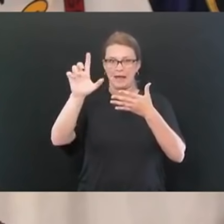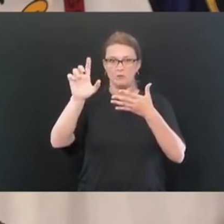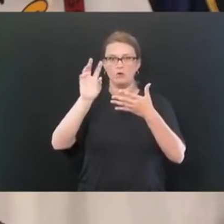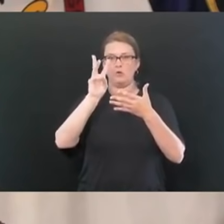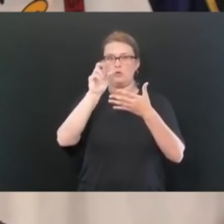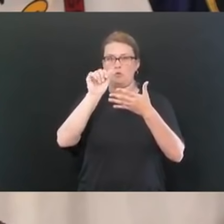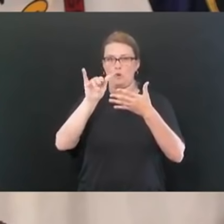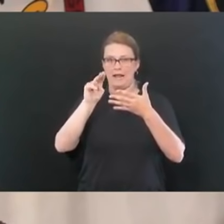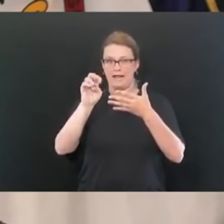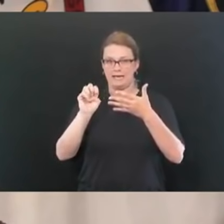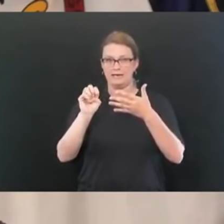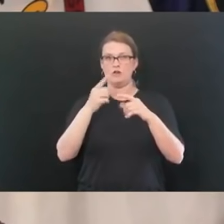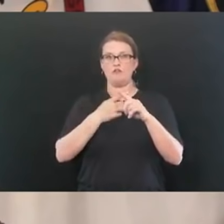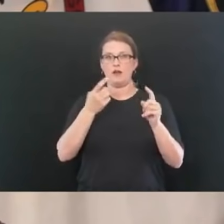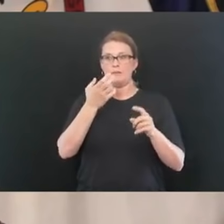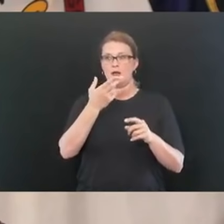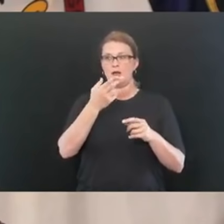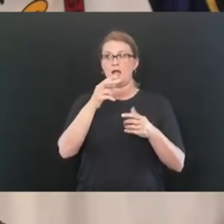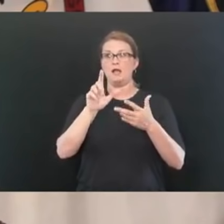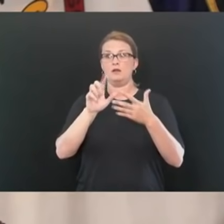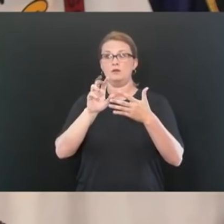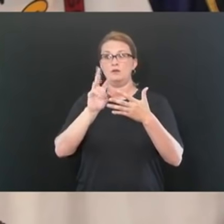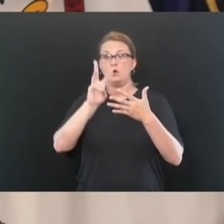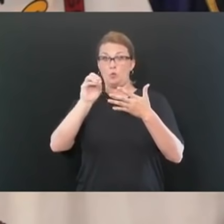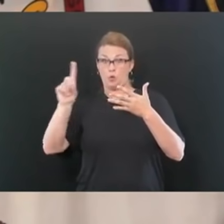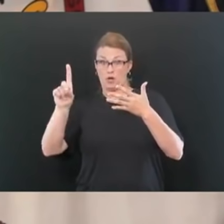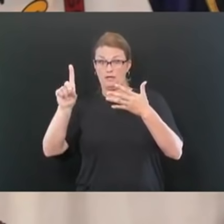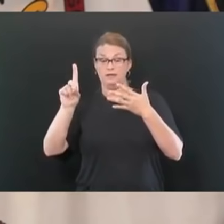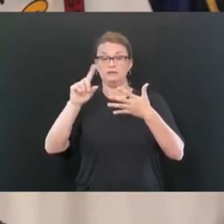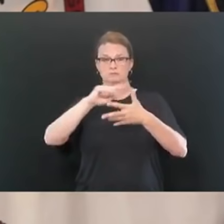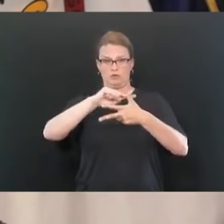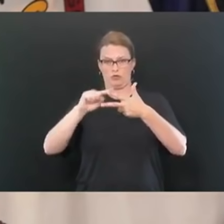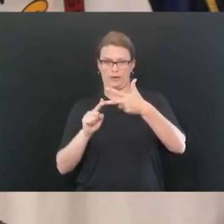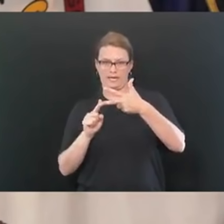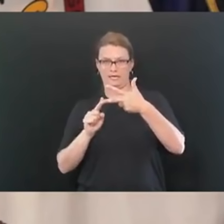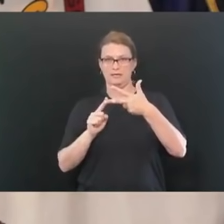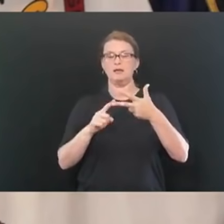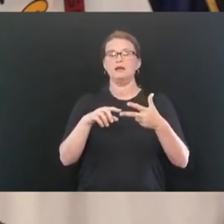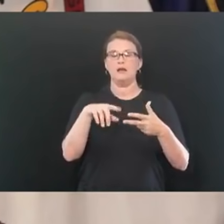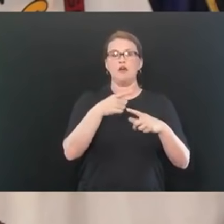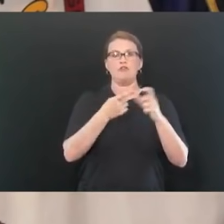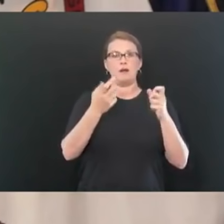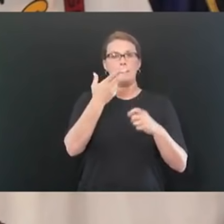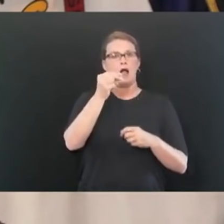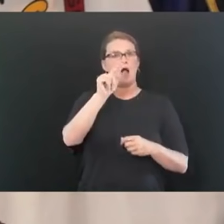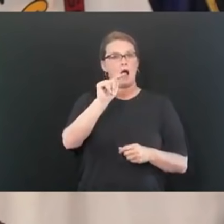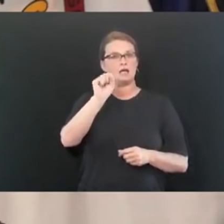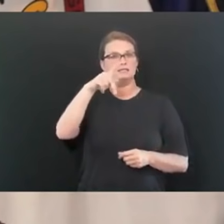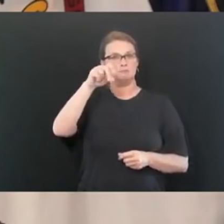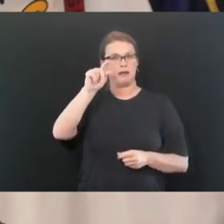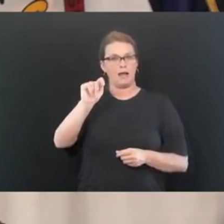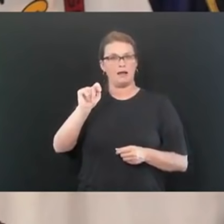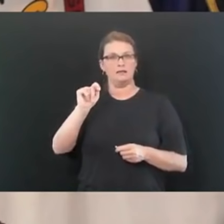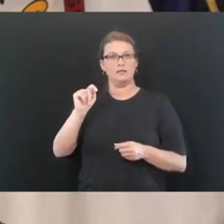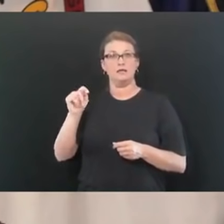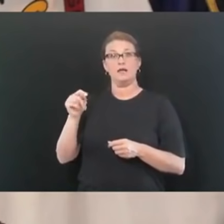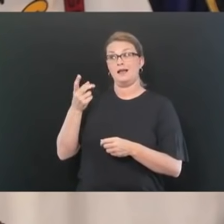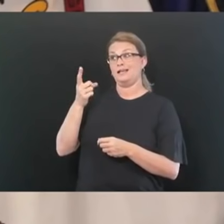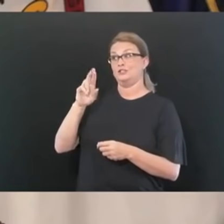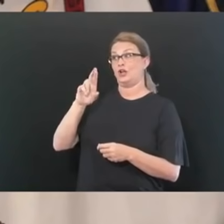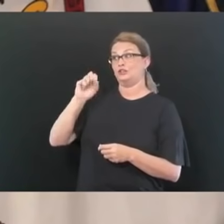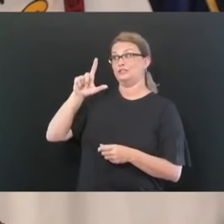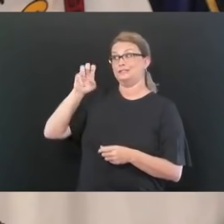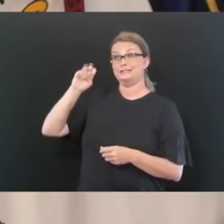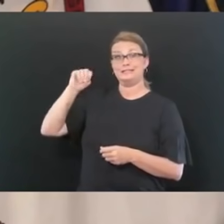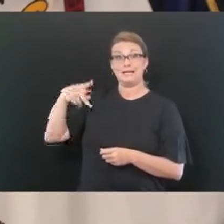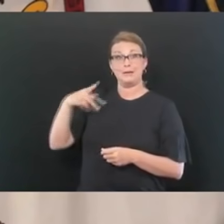county list. And Dr. Slimp and Dr. Marsh have consulted with their local health departments,